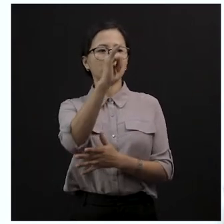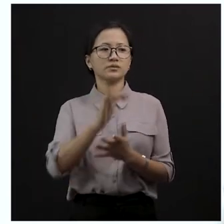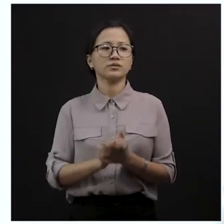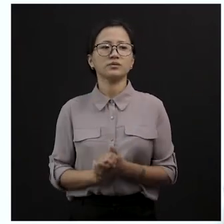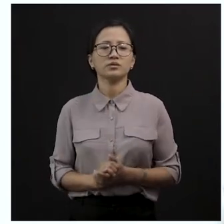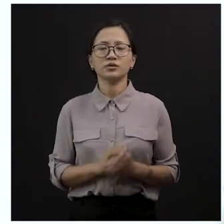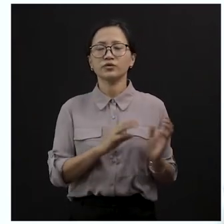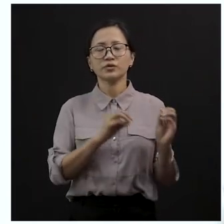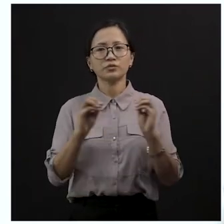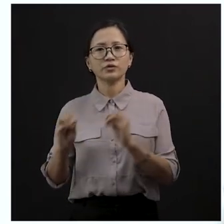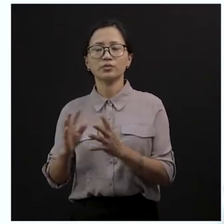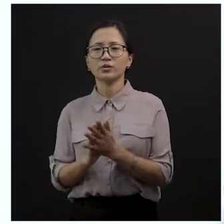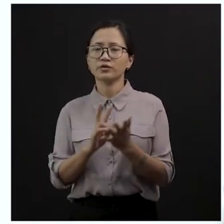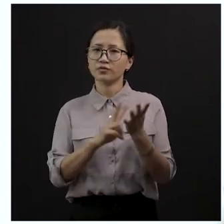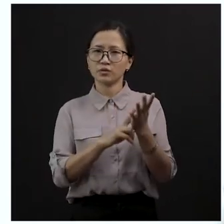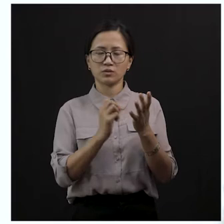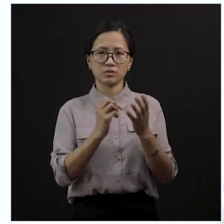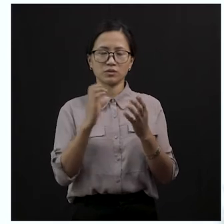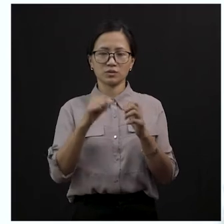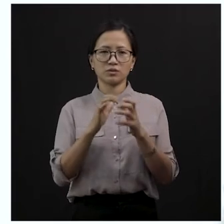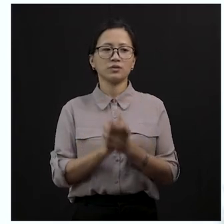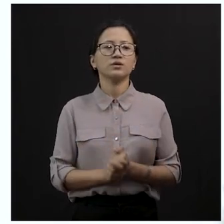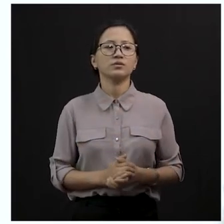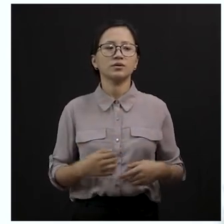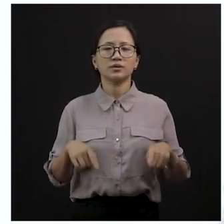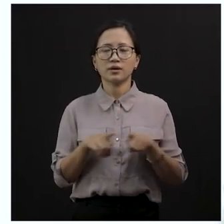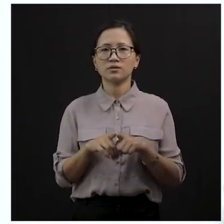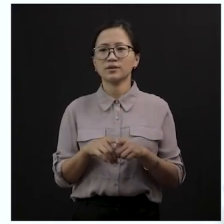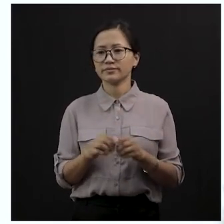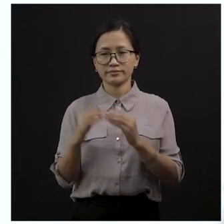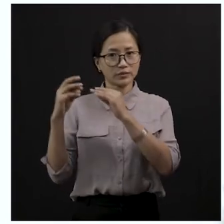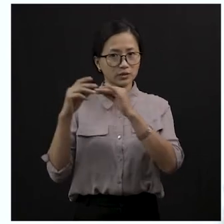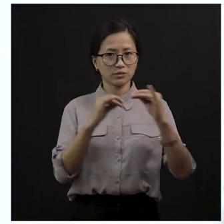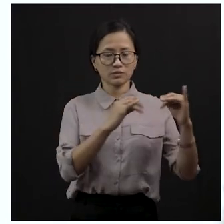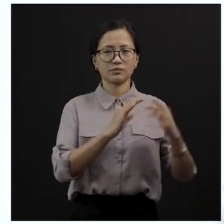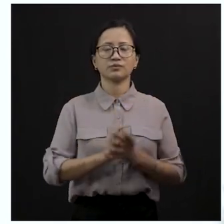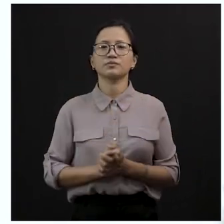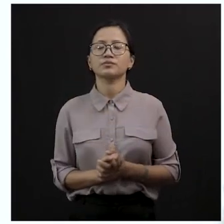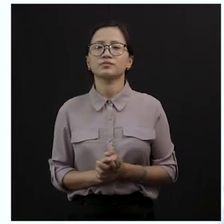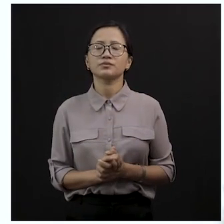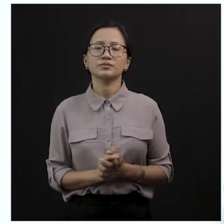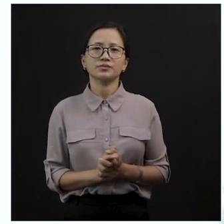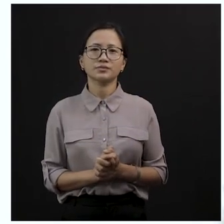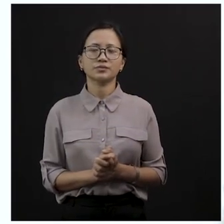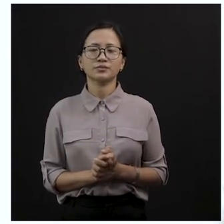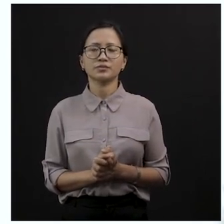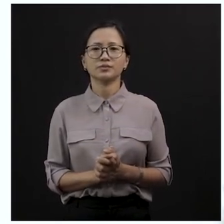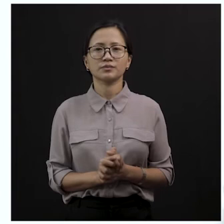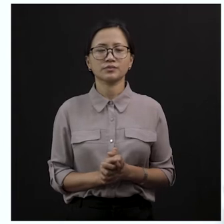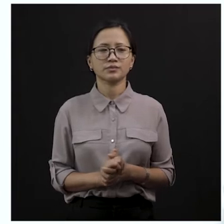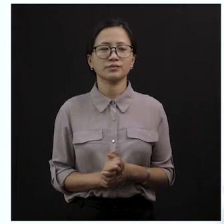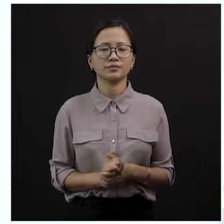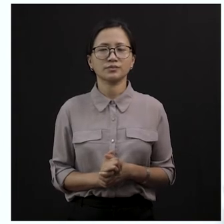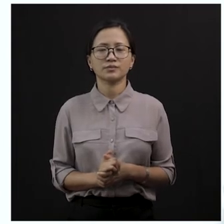also try to improve our vocabulary, okay, and also our spelling, okay, vocabulary, our speaking and reading,